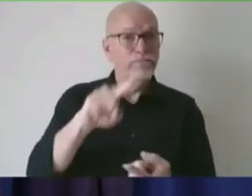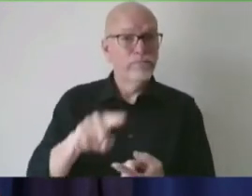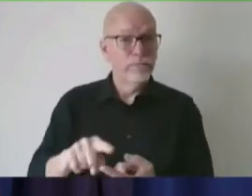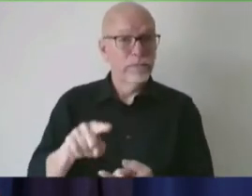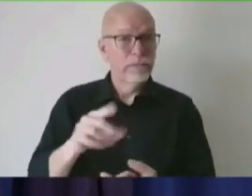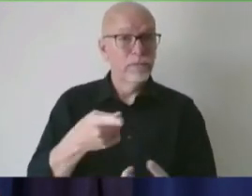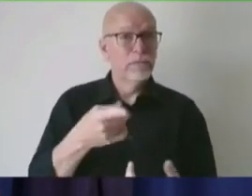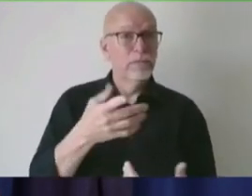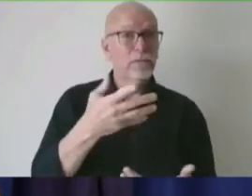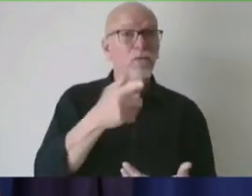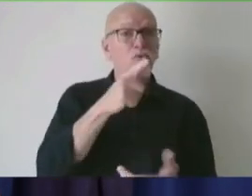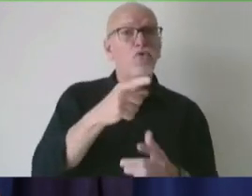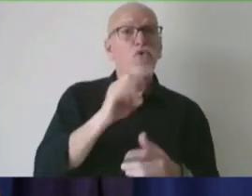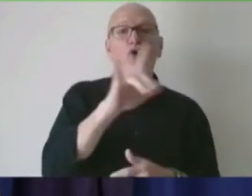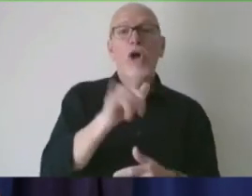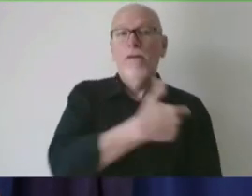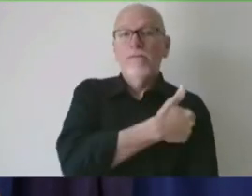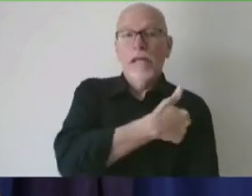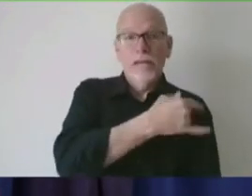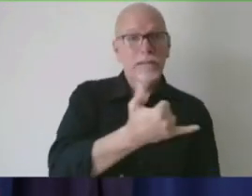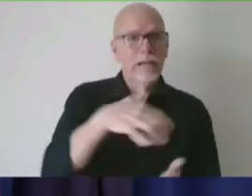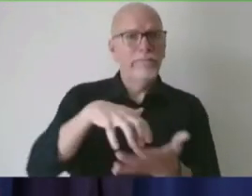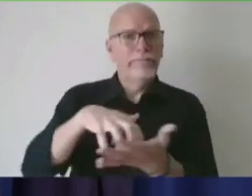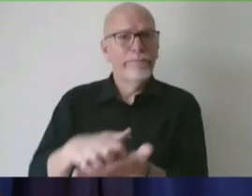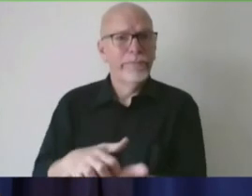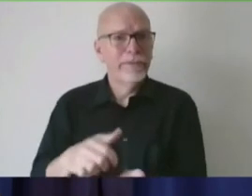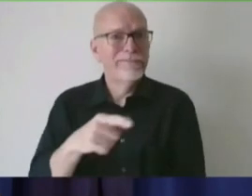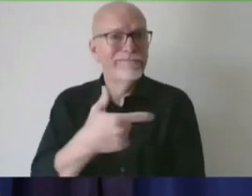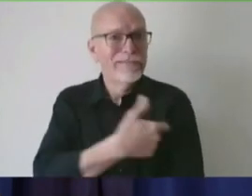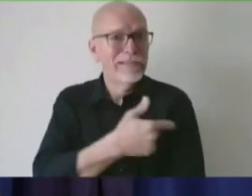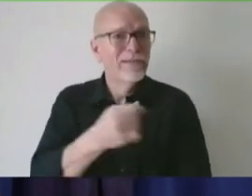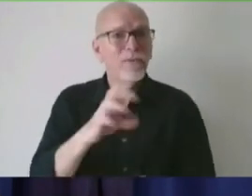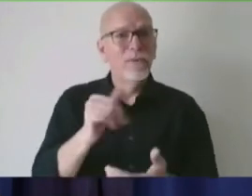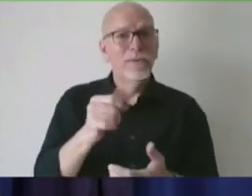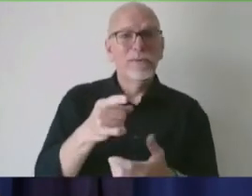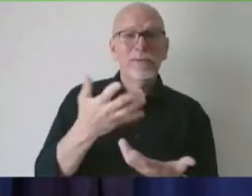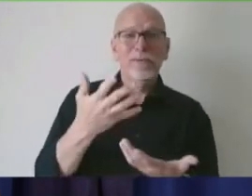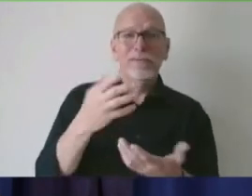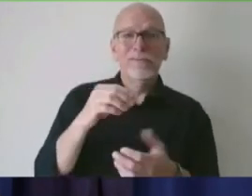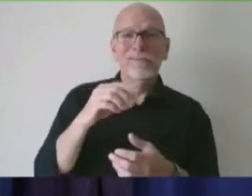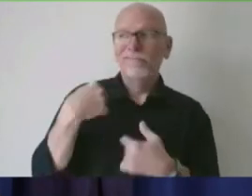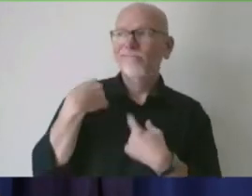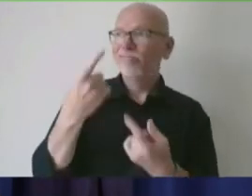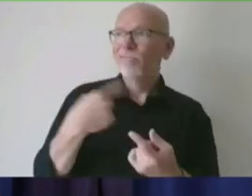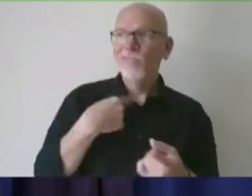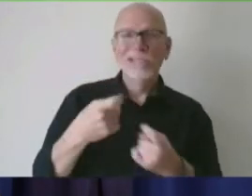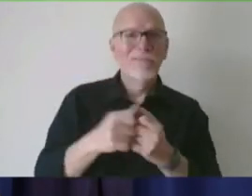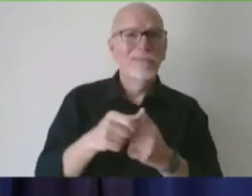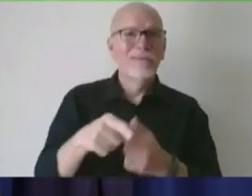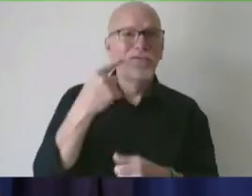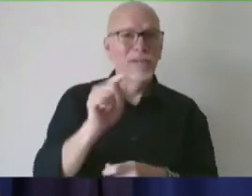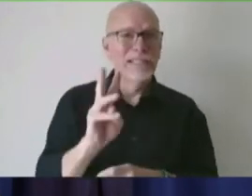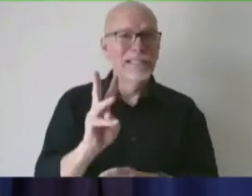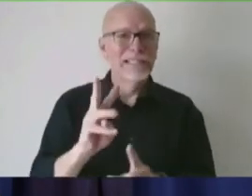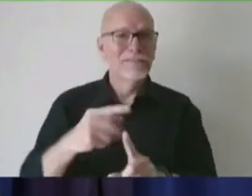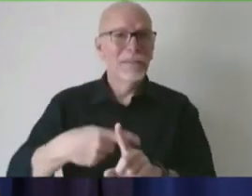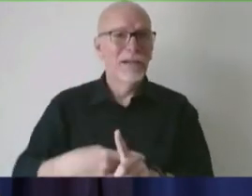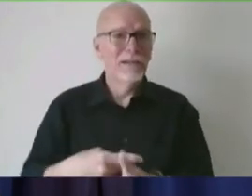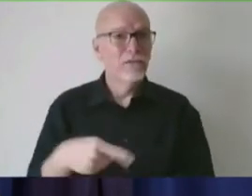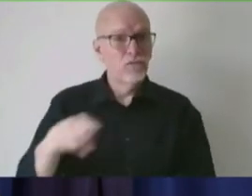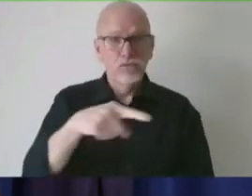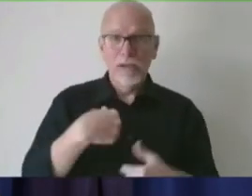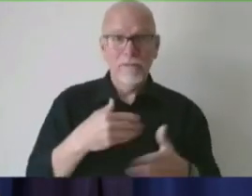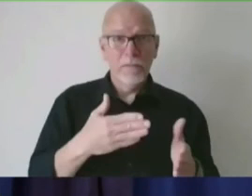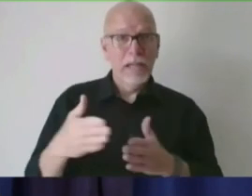the first question. And then secondly, it's obviously been 16 months with this. You guys have been dealing with this every day. Do either of you have plans to